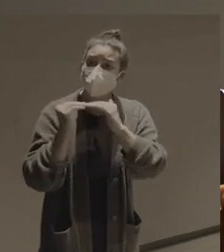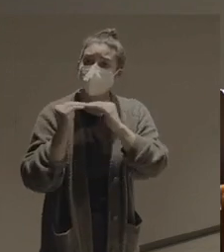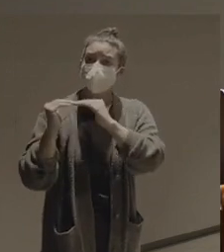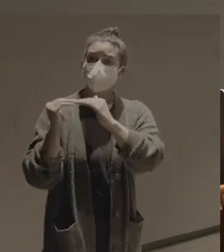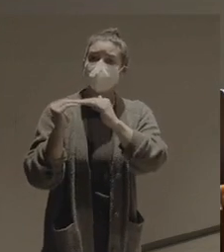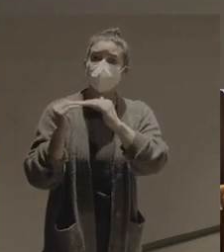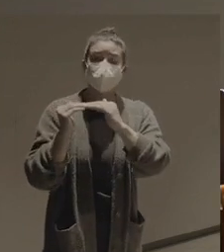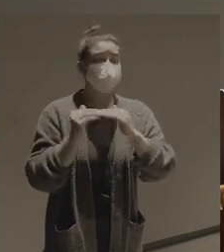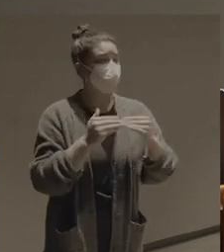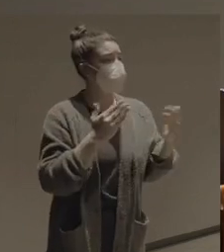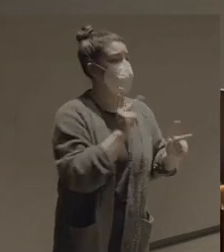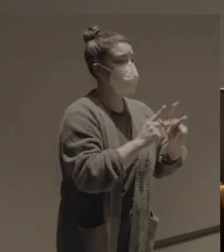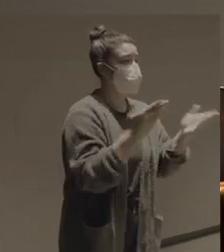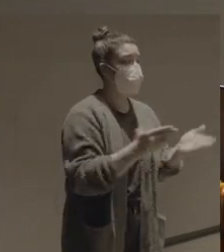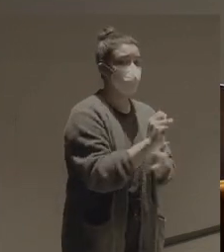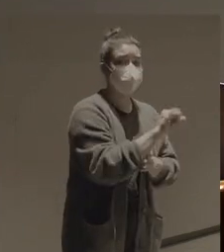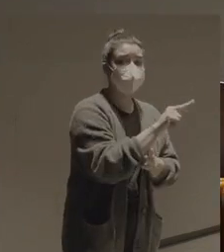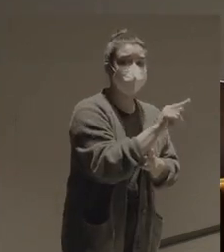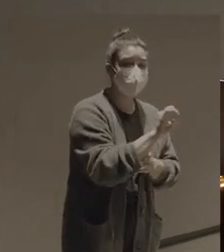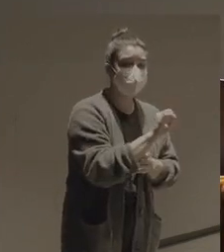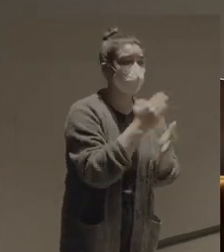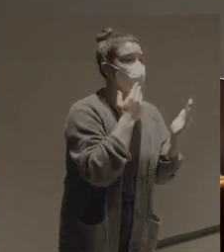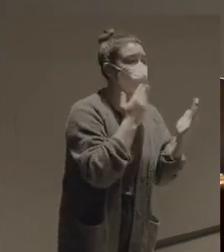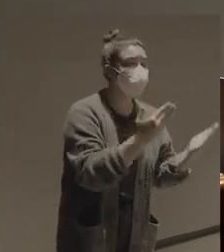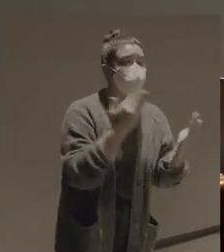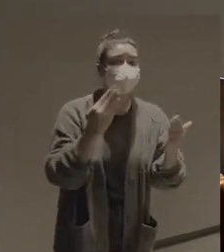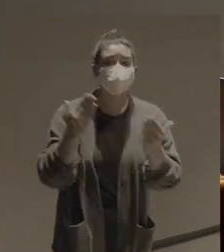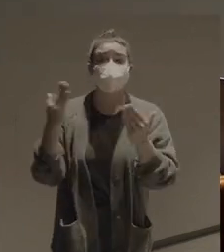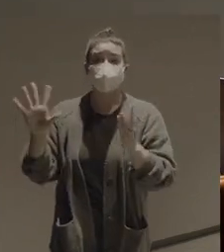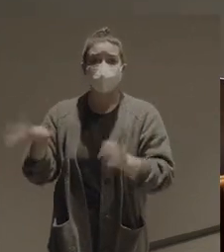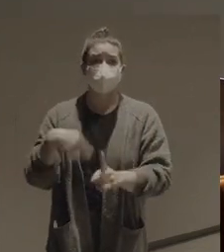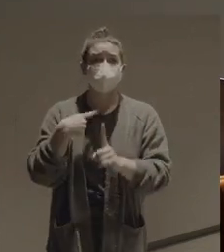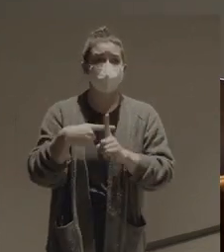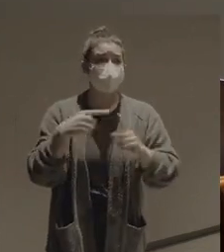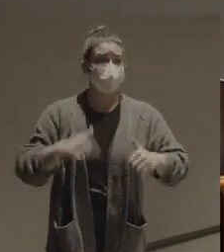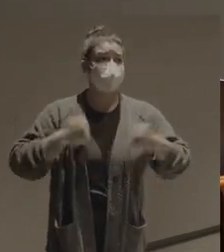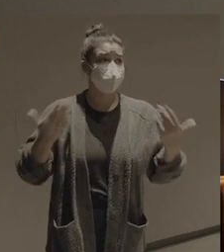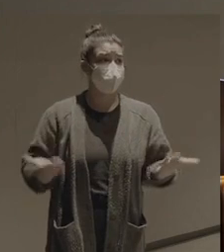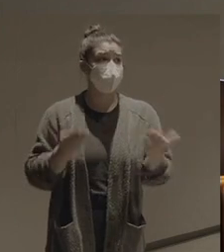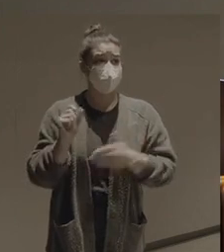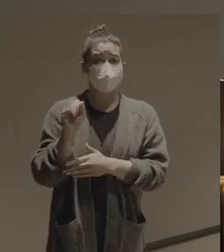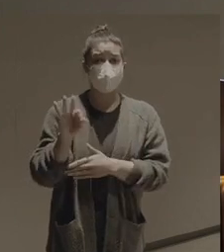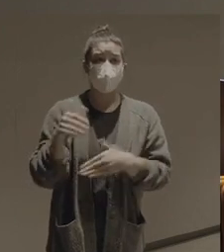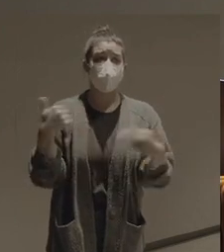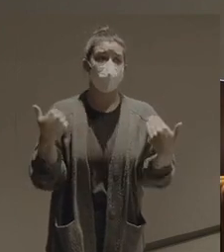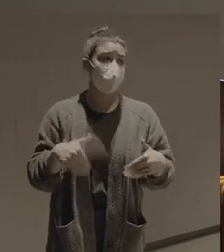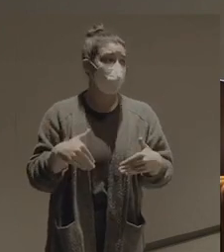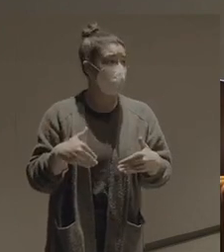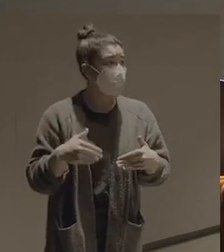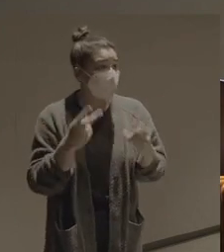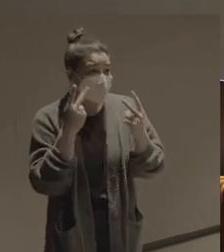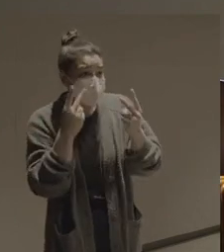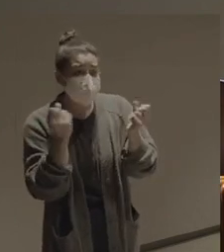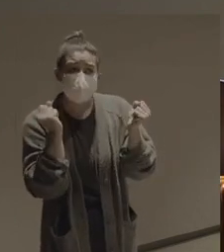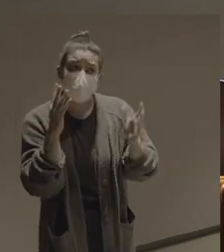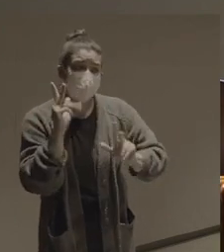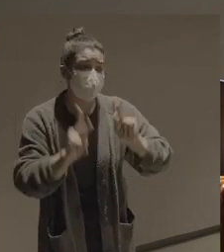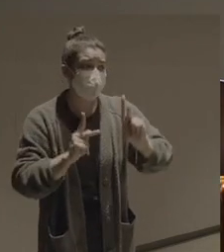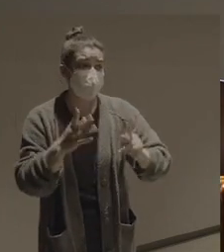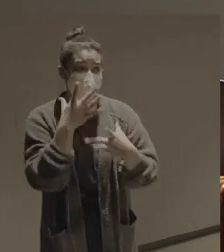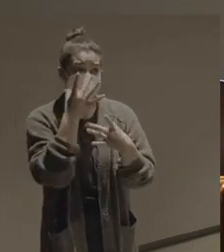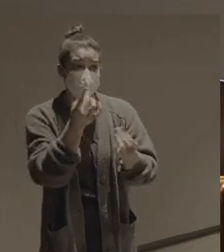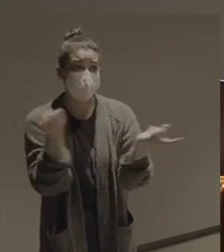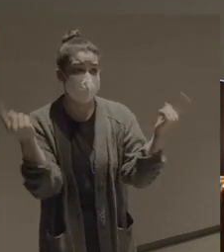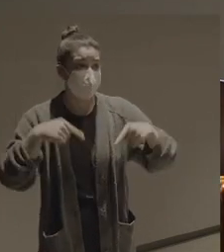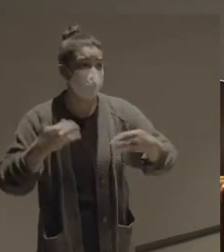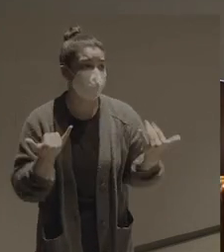we're fortunate to have such a forward-thinking institution in our hometown. I'm afraid to list names, as I might forget someone,